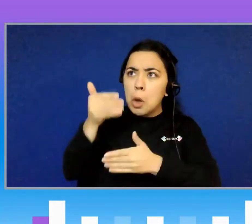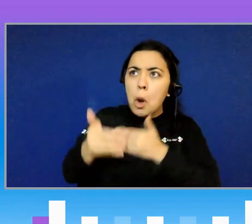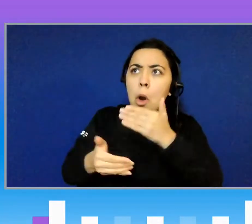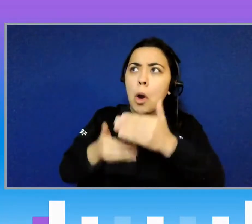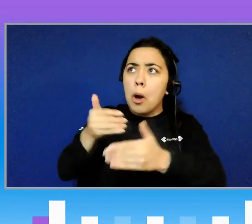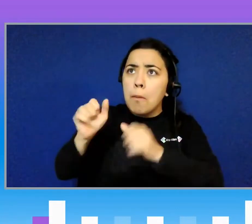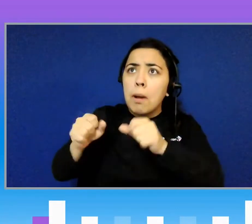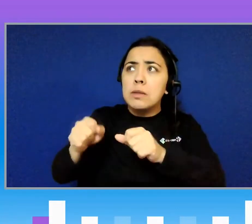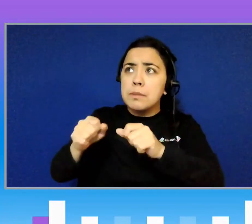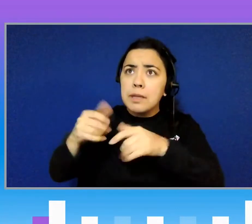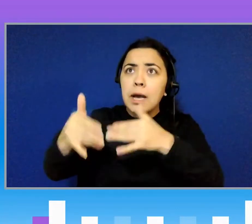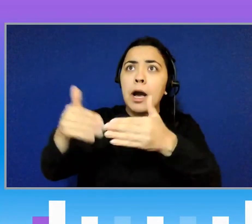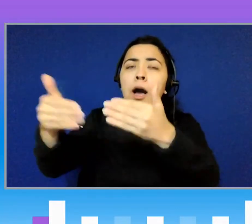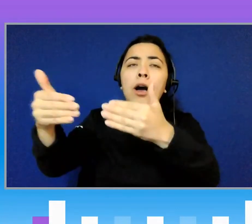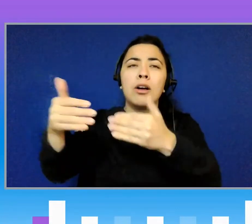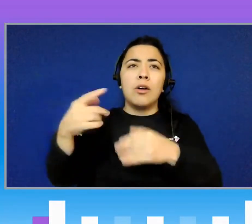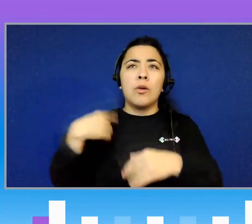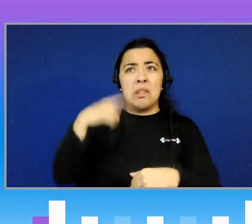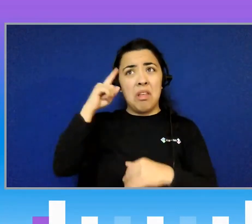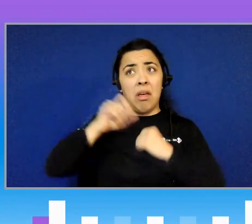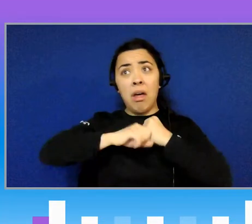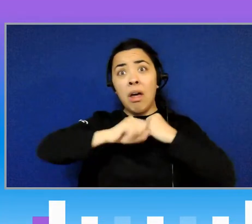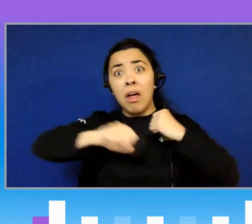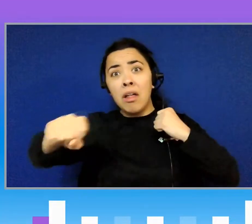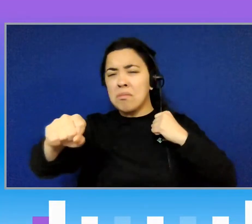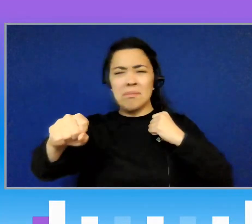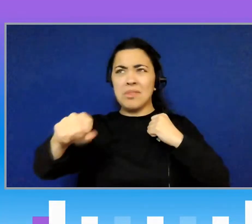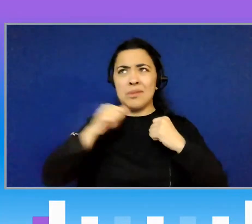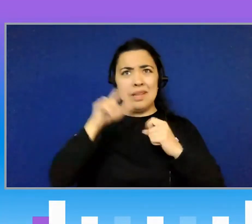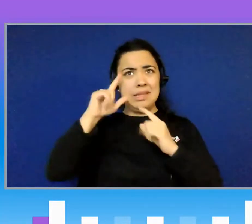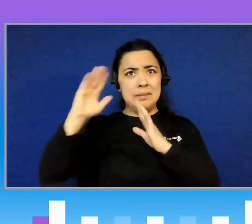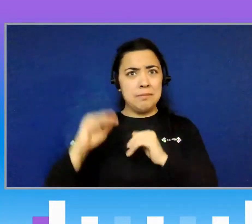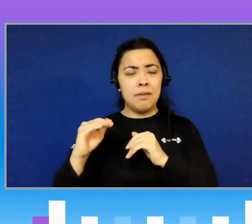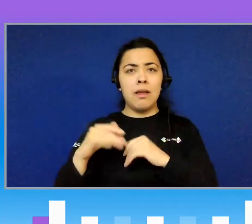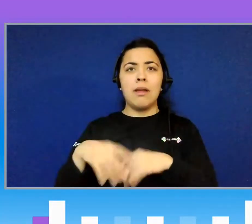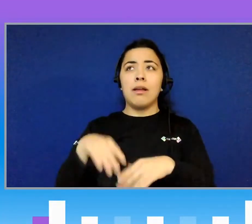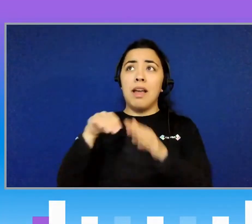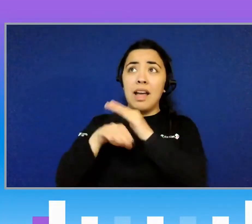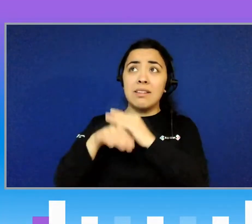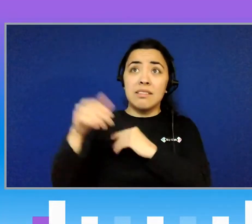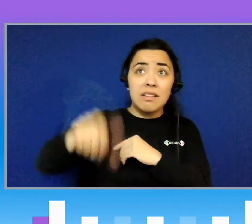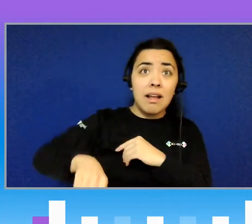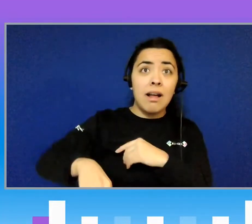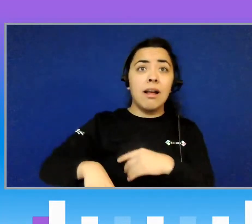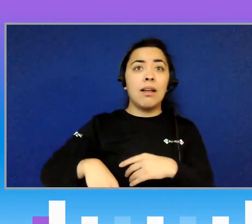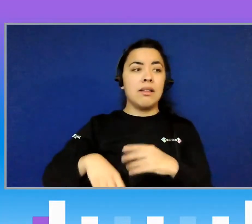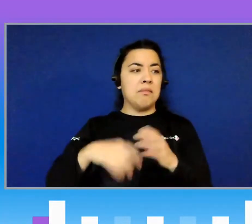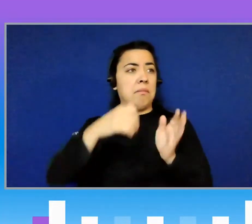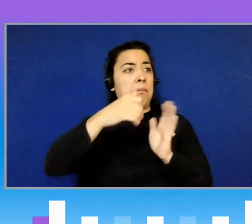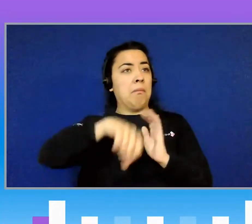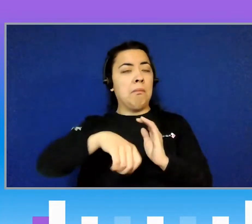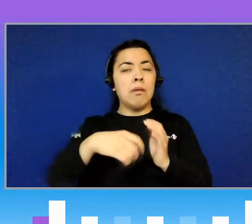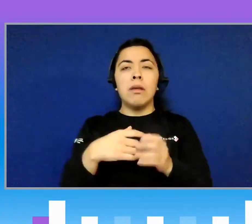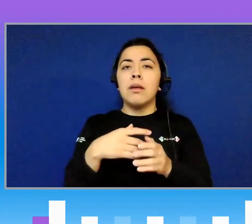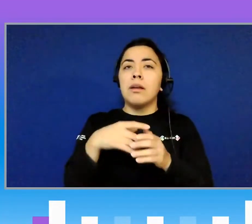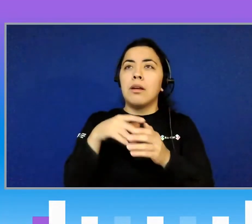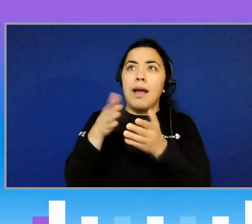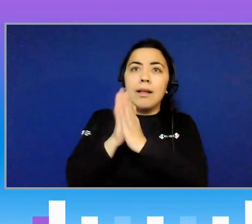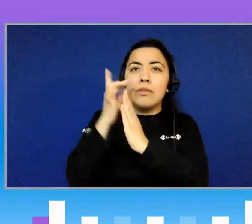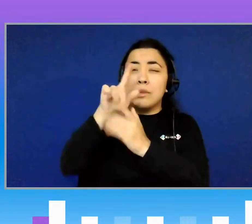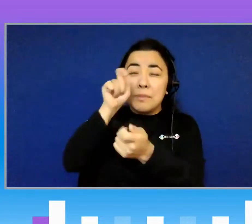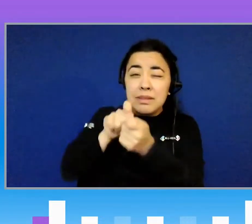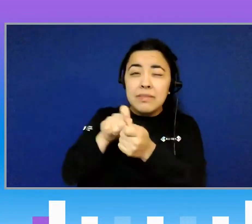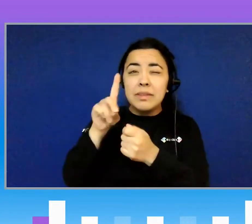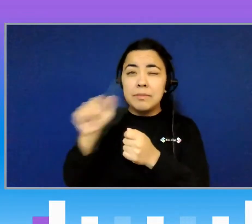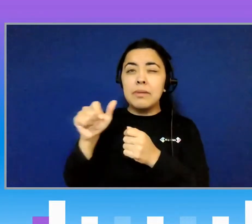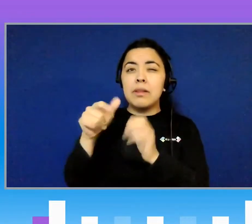never be adopted. EDF launched a campaign, Access Denied, calling for specific accessibility legislation. And